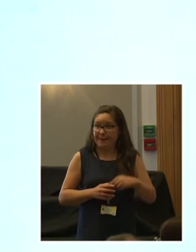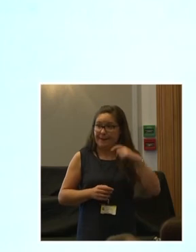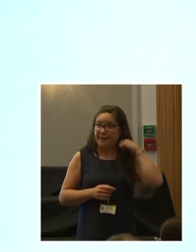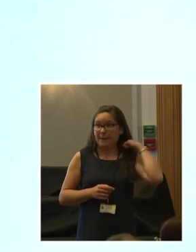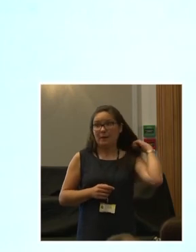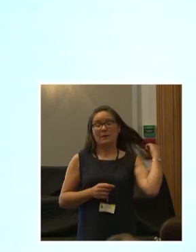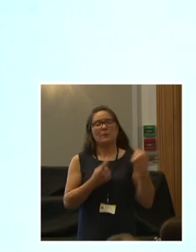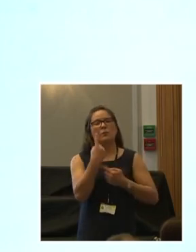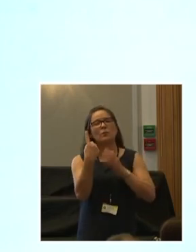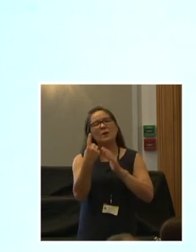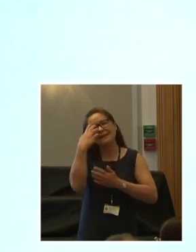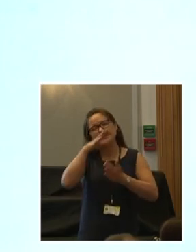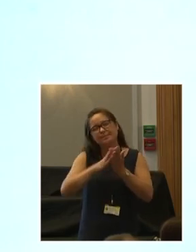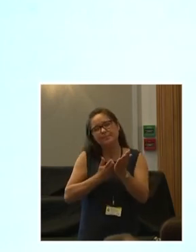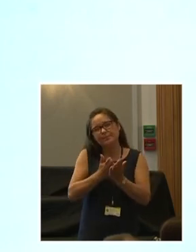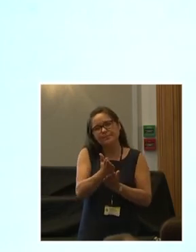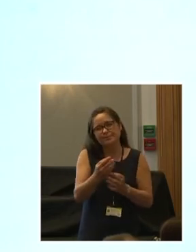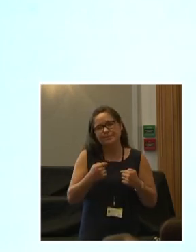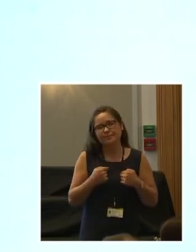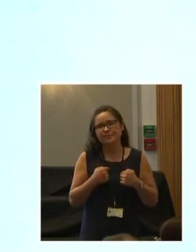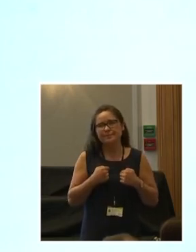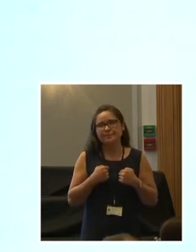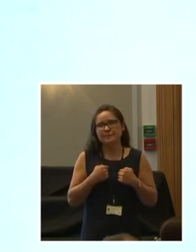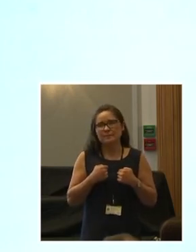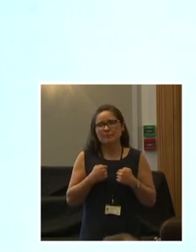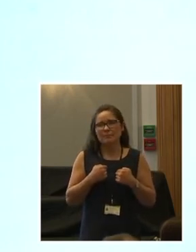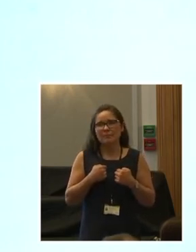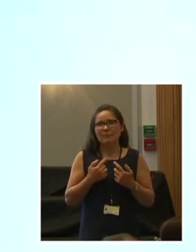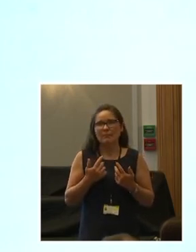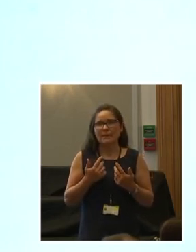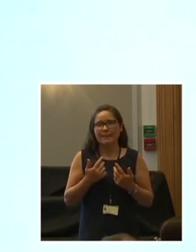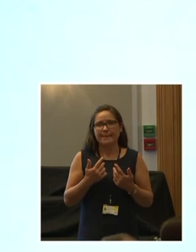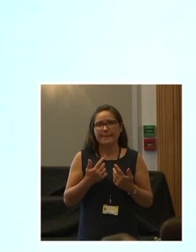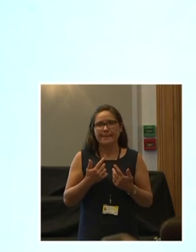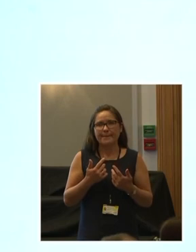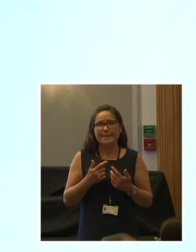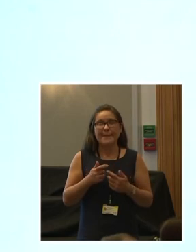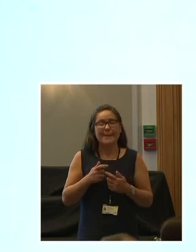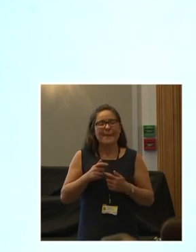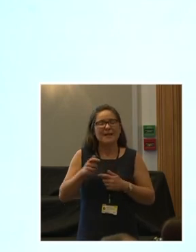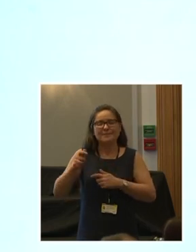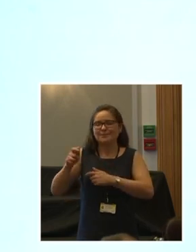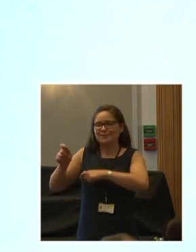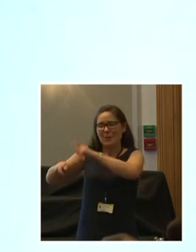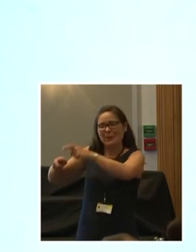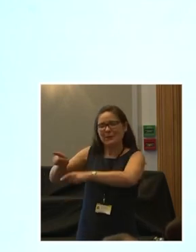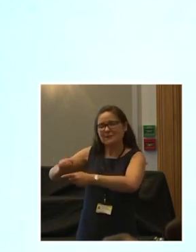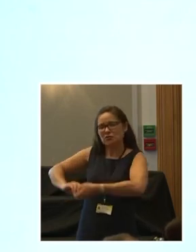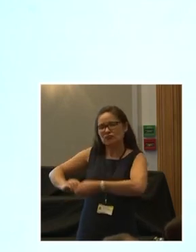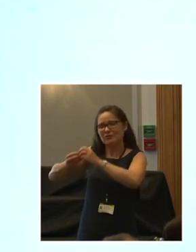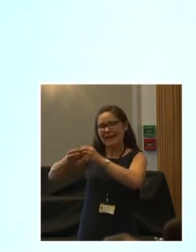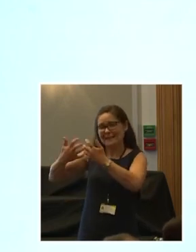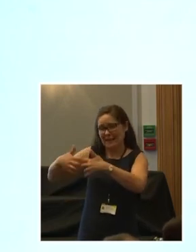One experience I've had is that from the side of the people that are making the technology, in the case of video games,